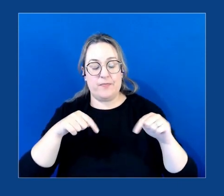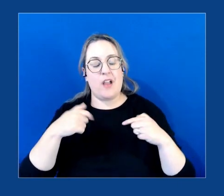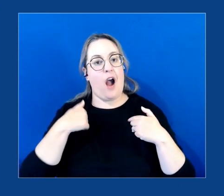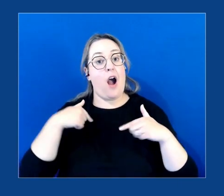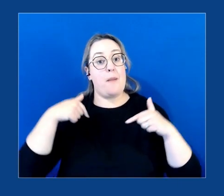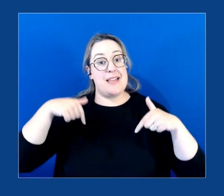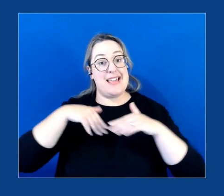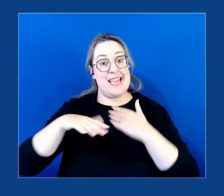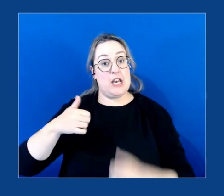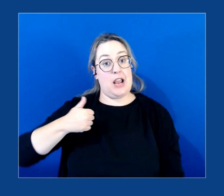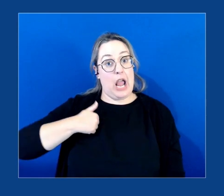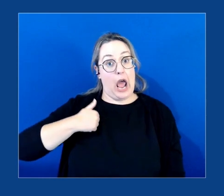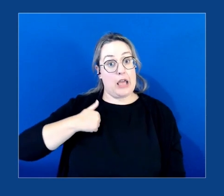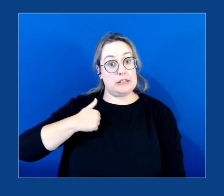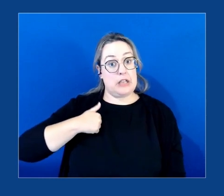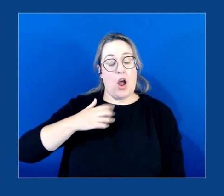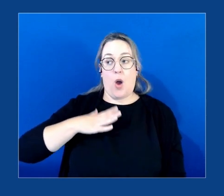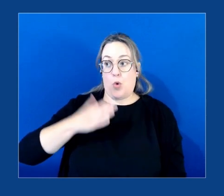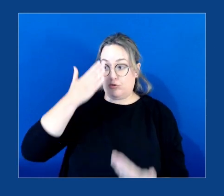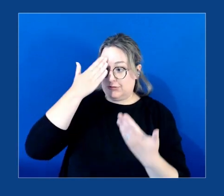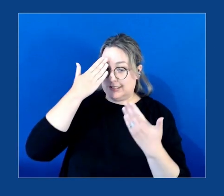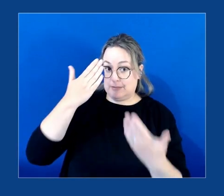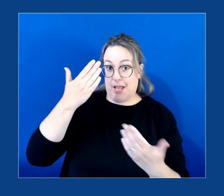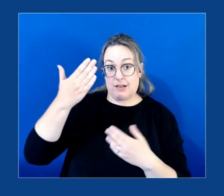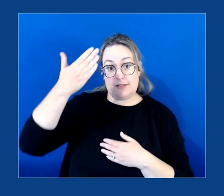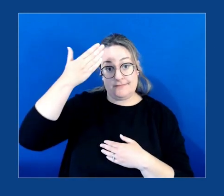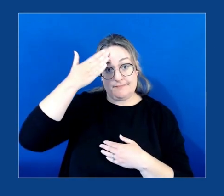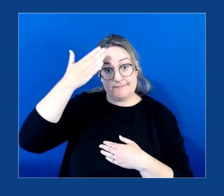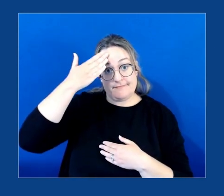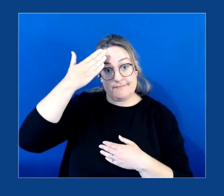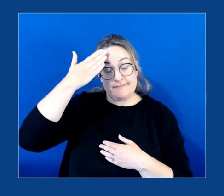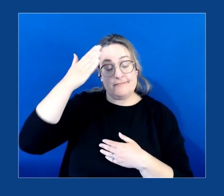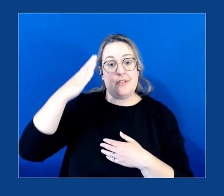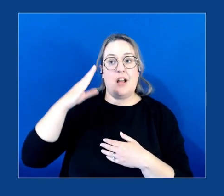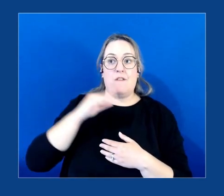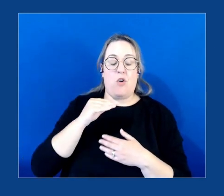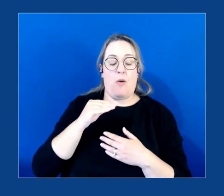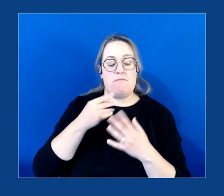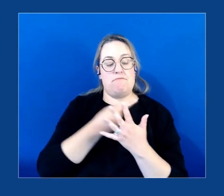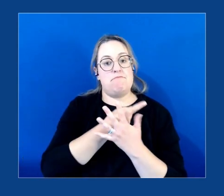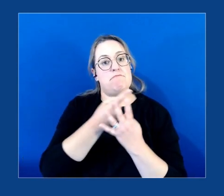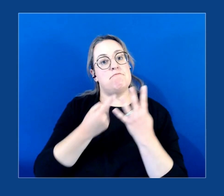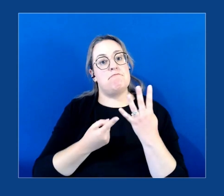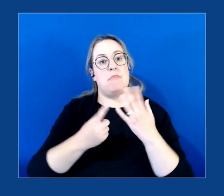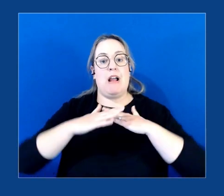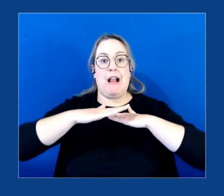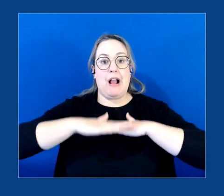respectfully acknowledge elders and families of the Anishinaabe, the Chippewa, Haudenosaunee, Wendat, and the Mississaugas of the